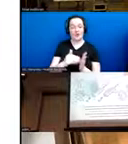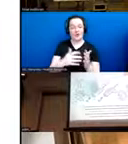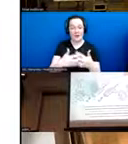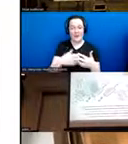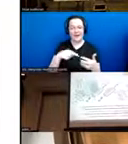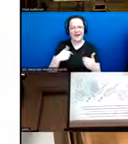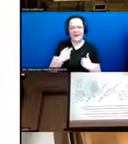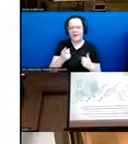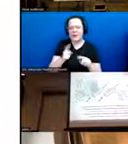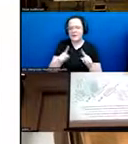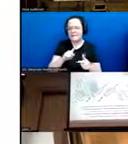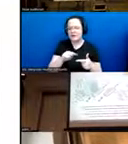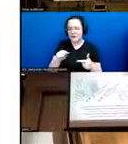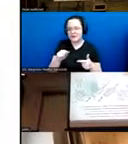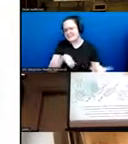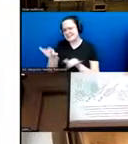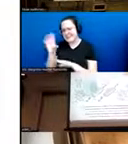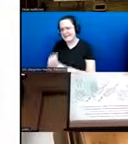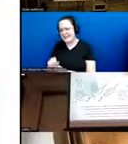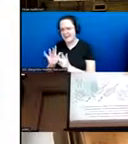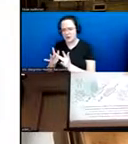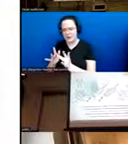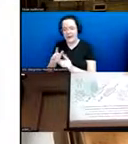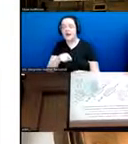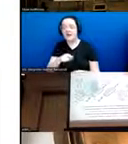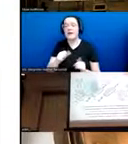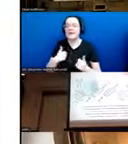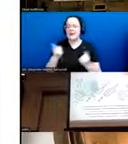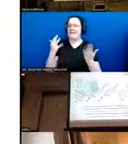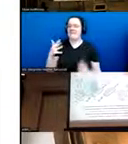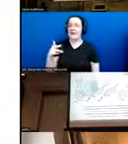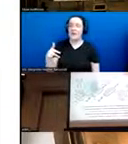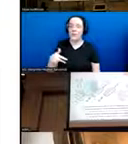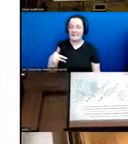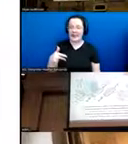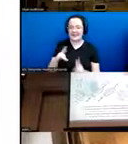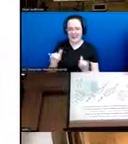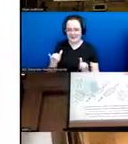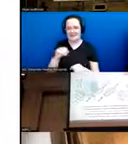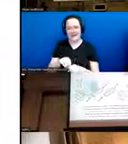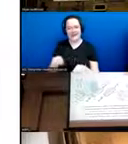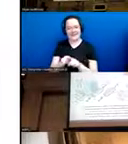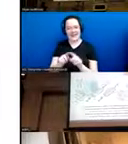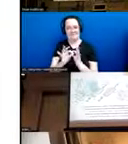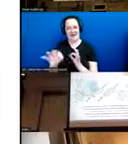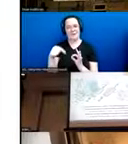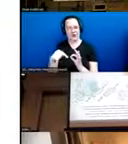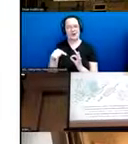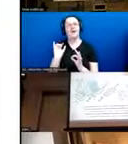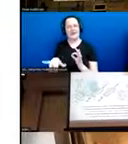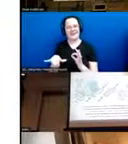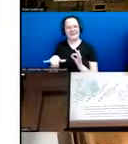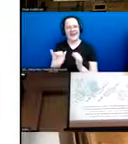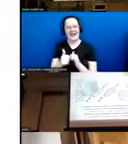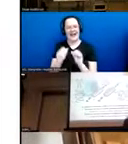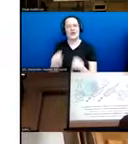in classical networks, you can have many wavelengths operating at the same time in the same fiber. So then you gain for that. That's how you can actually get to